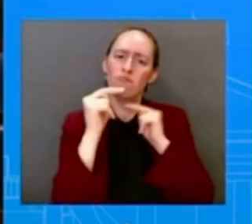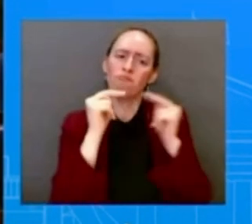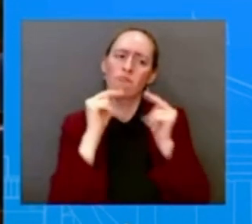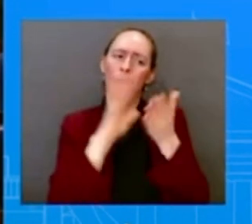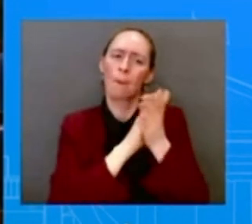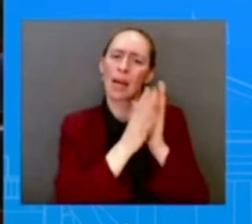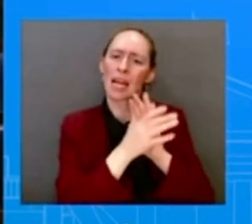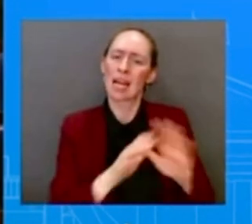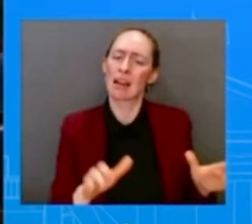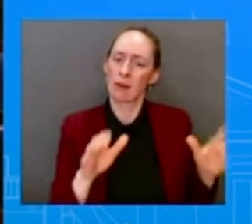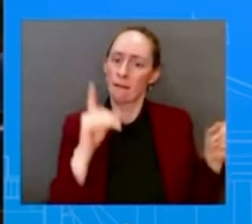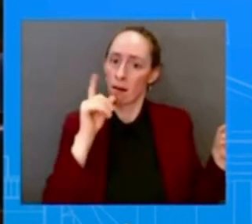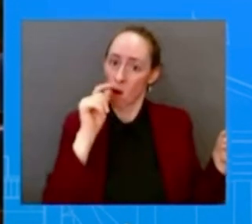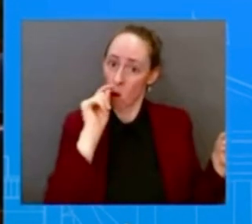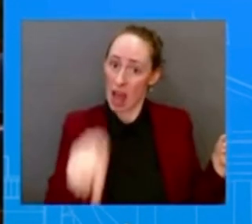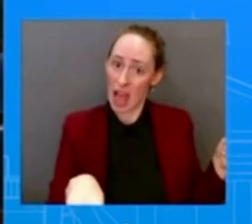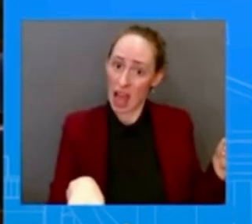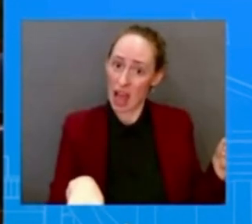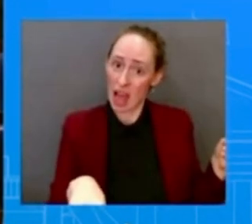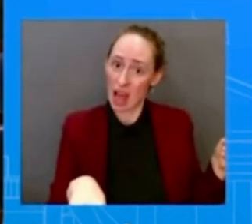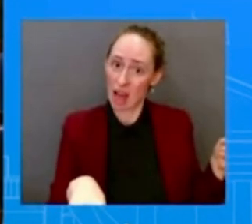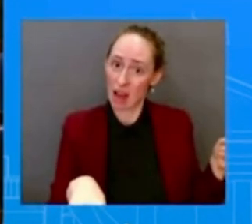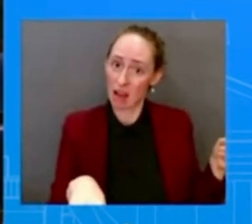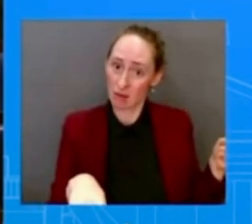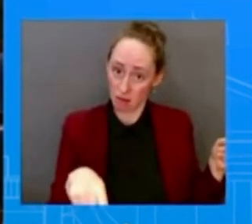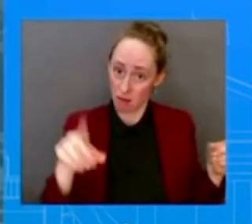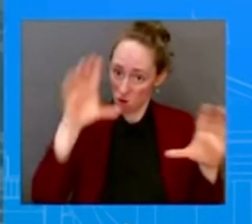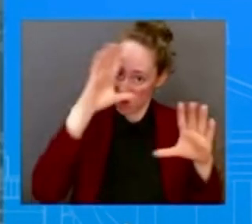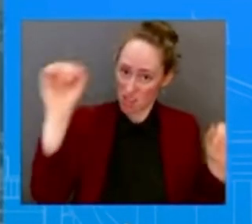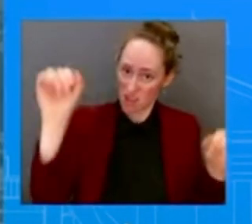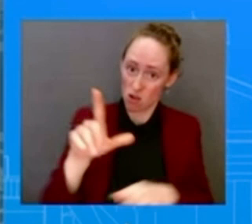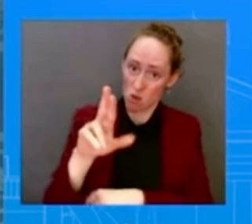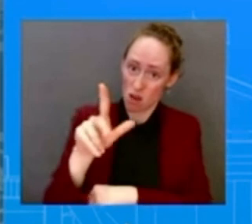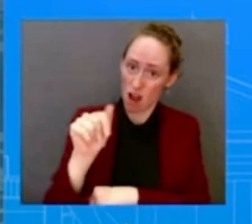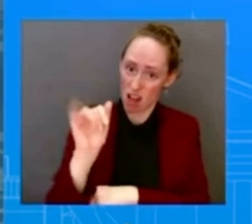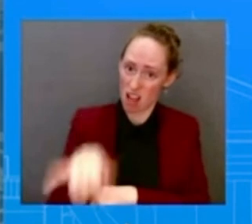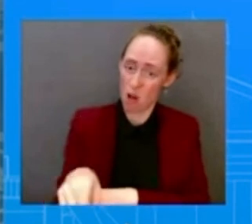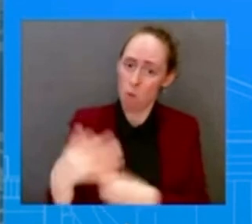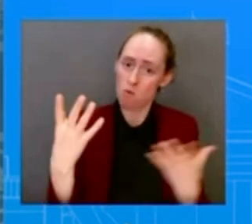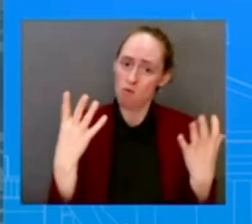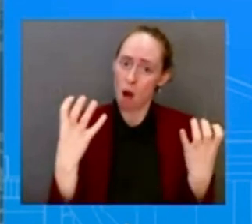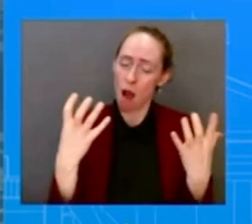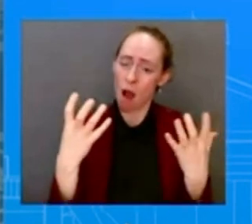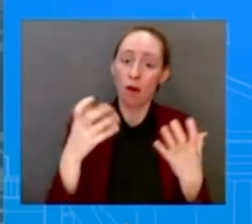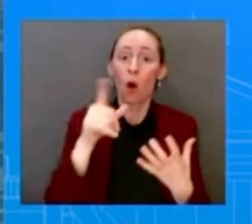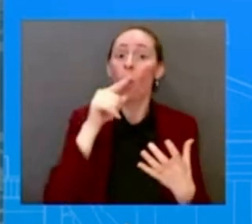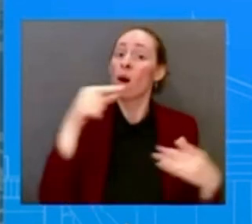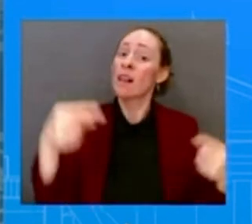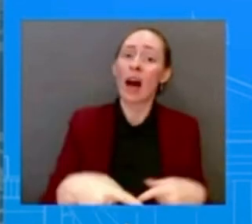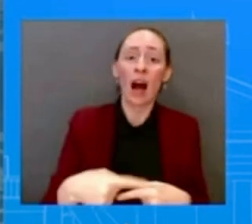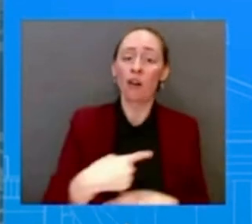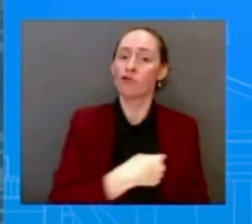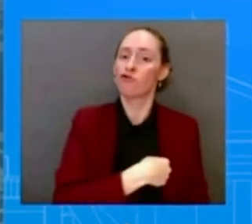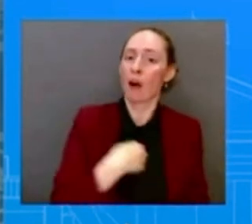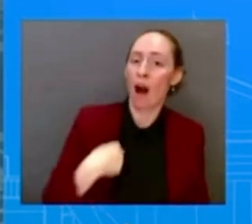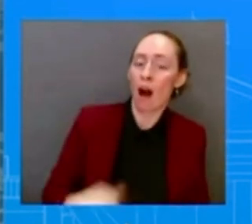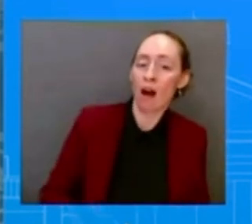China, India, maybe some other countries. Well, I certainly would refer to President Lula to speak to his ideas. I